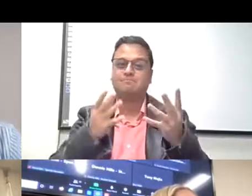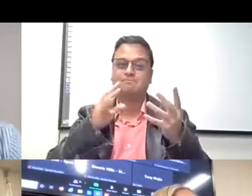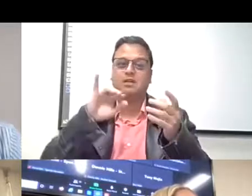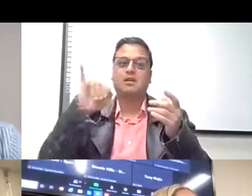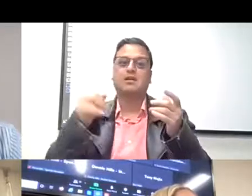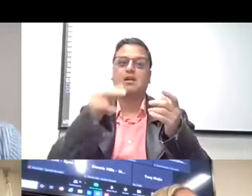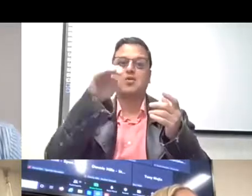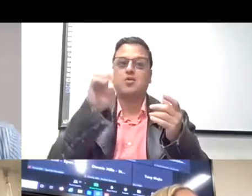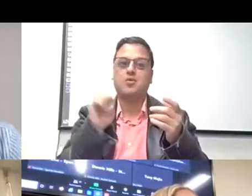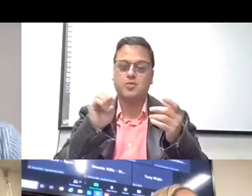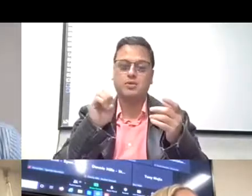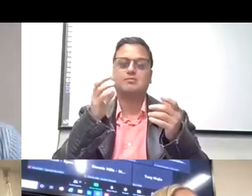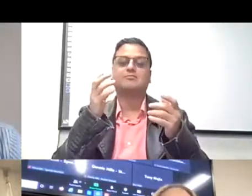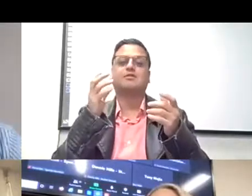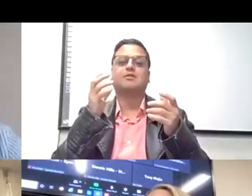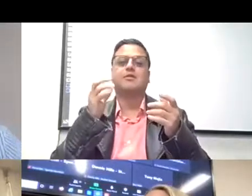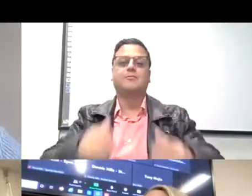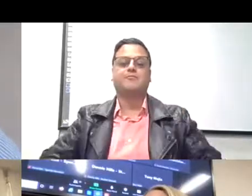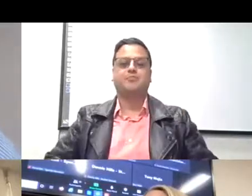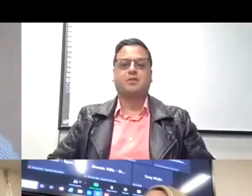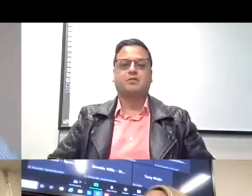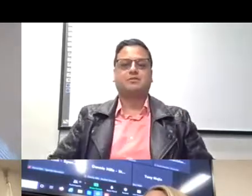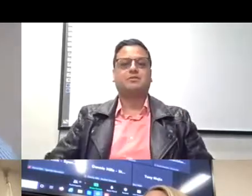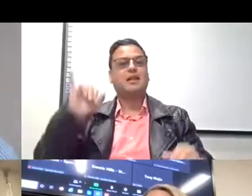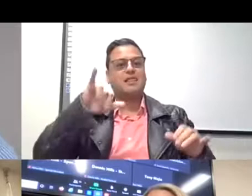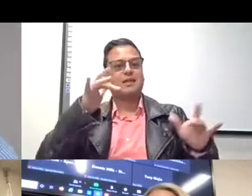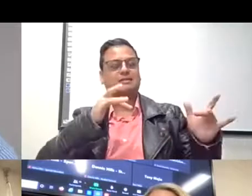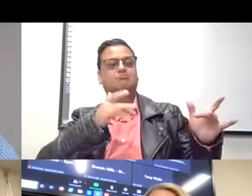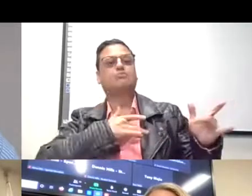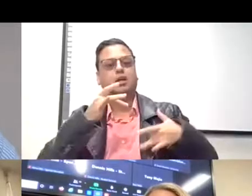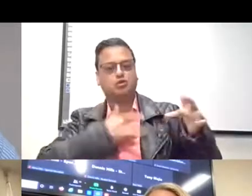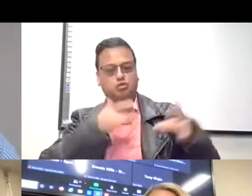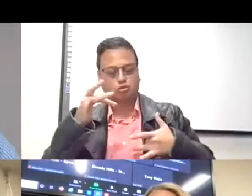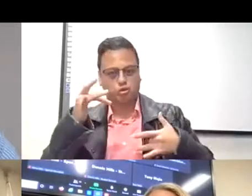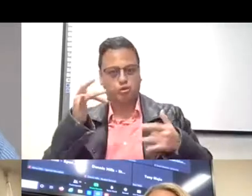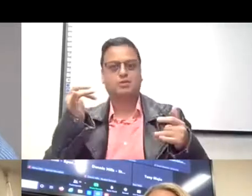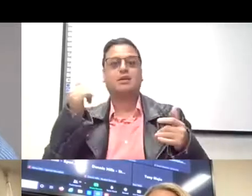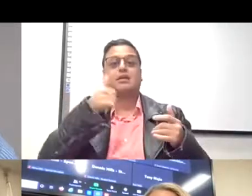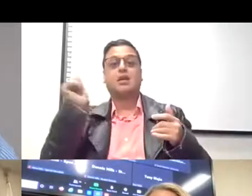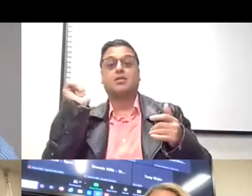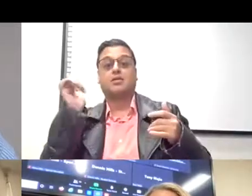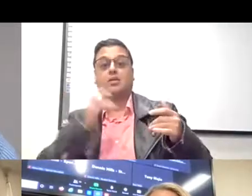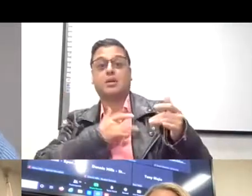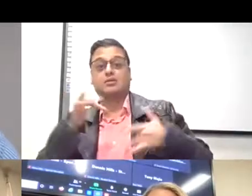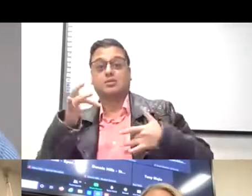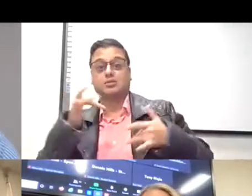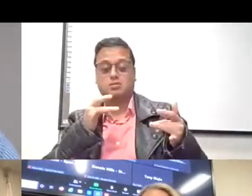those assessments are happening in June? That's the concern, Trustee Watkins. The other concern is that's